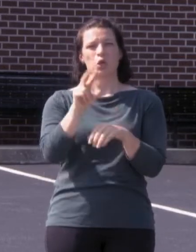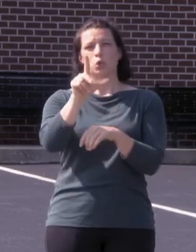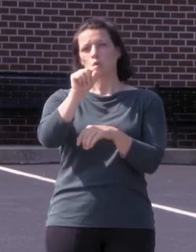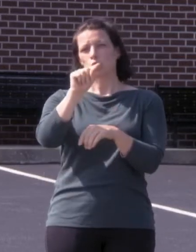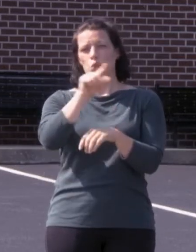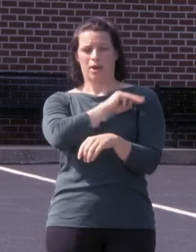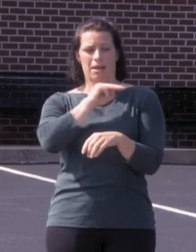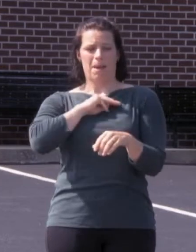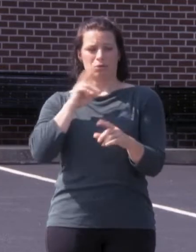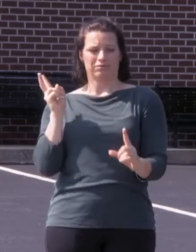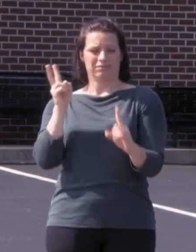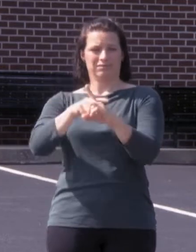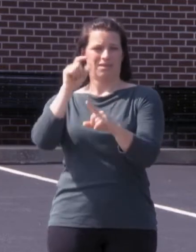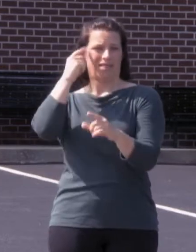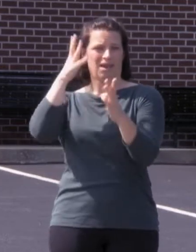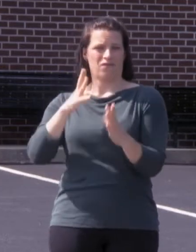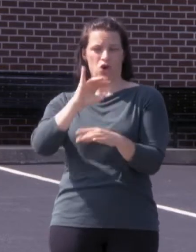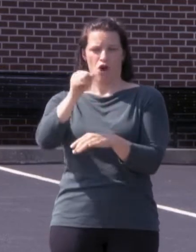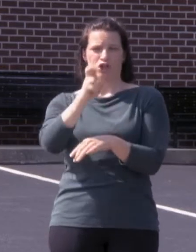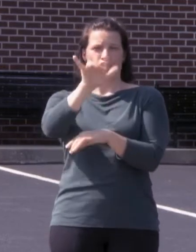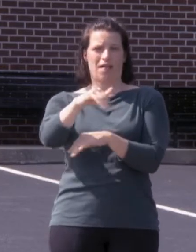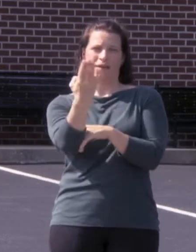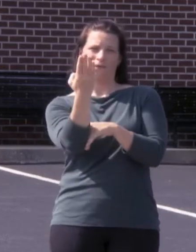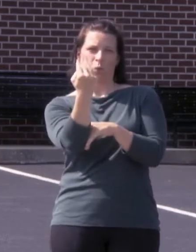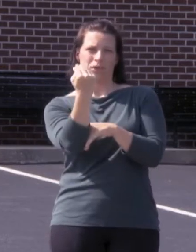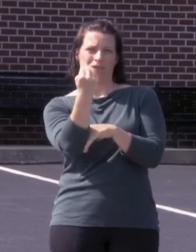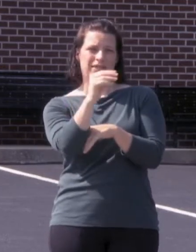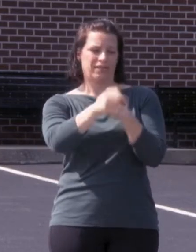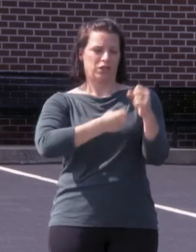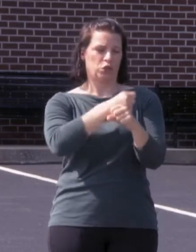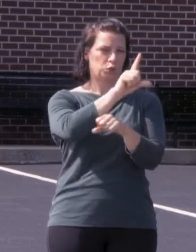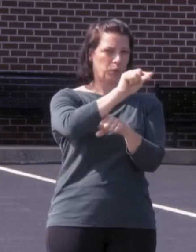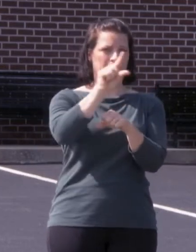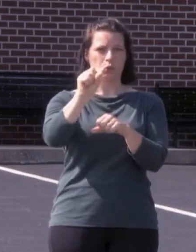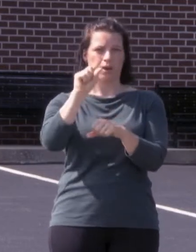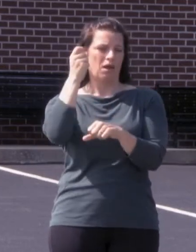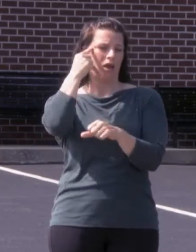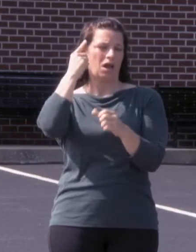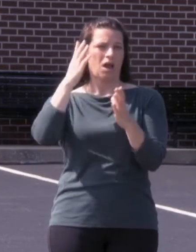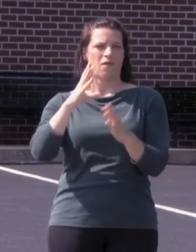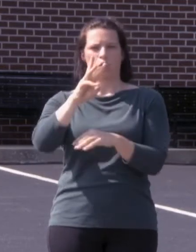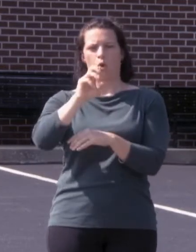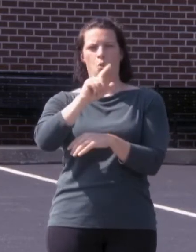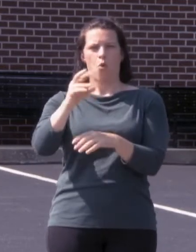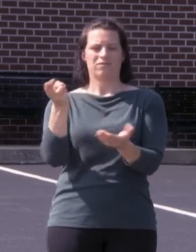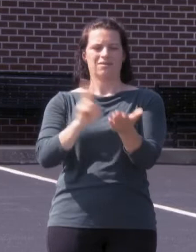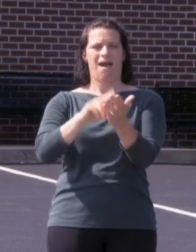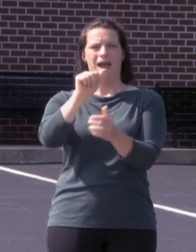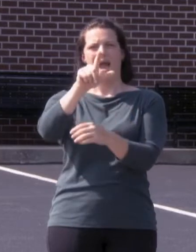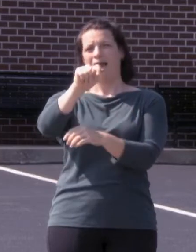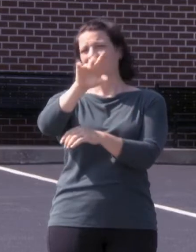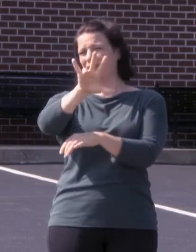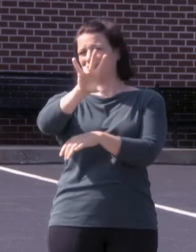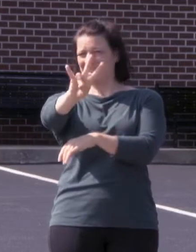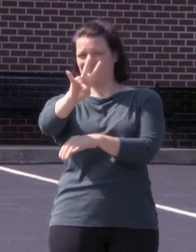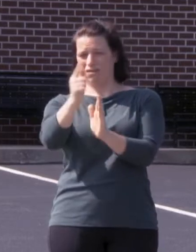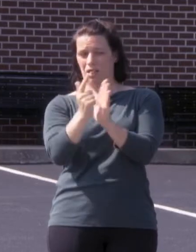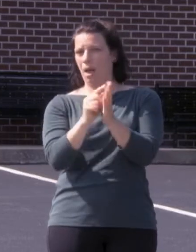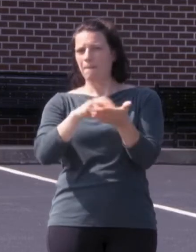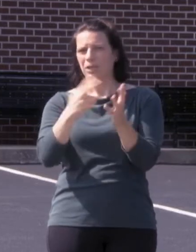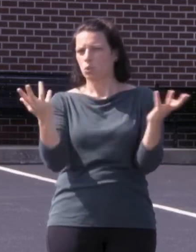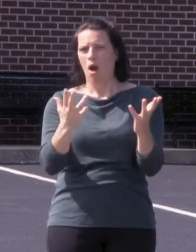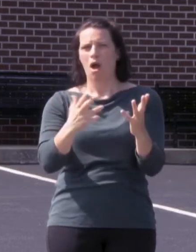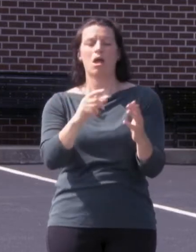appointed by the governor. On July 14th, 2020, Governor Wolf signed Act 57 into law, which requires law